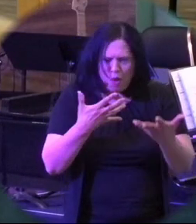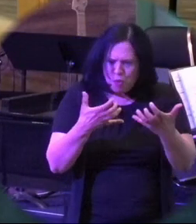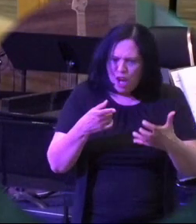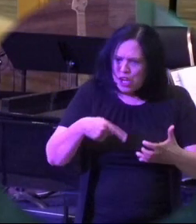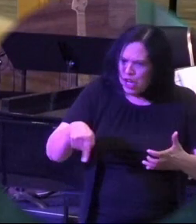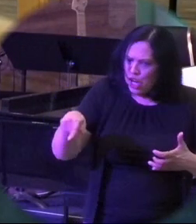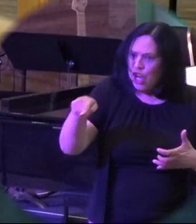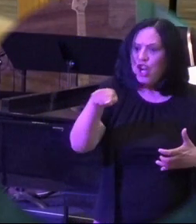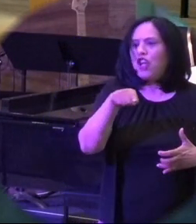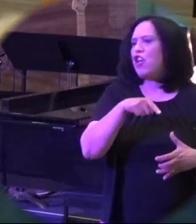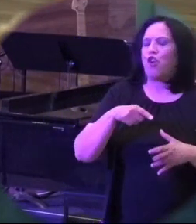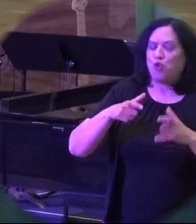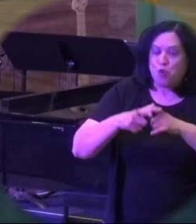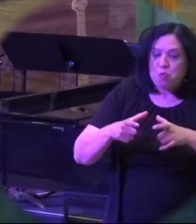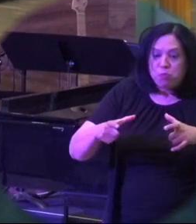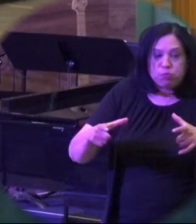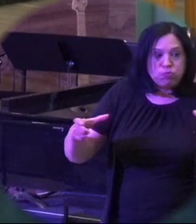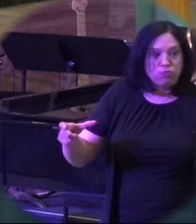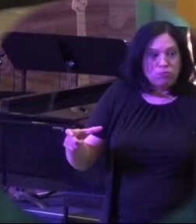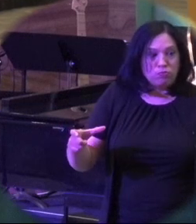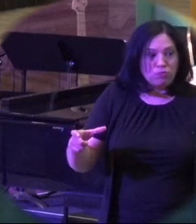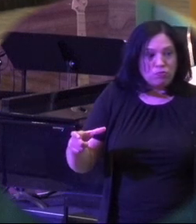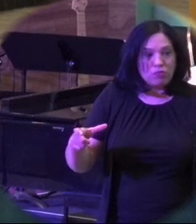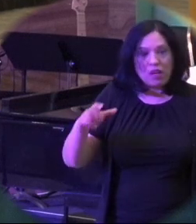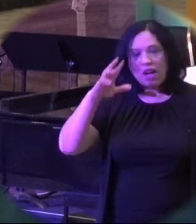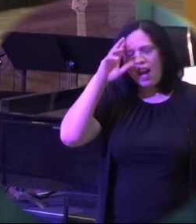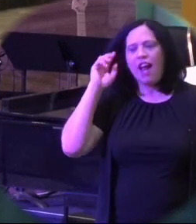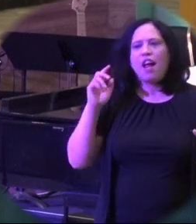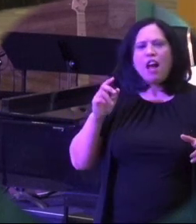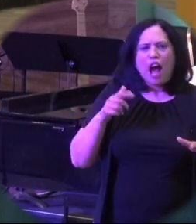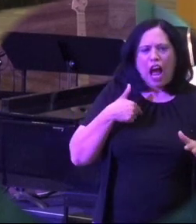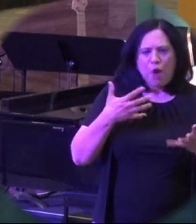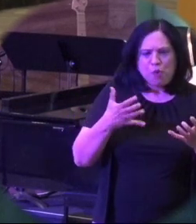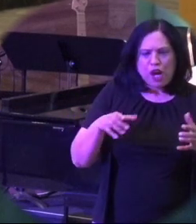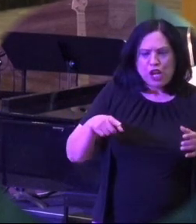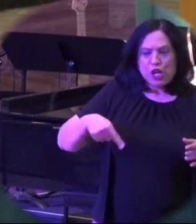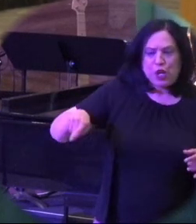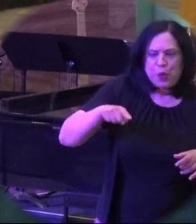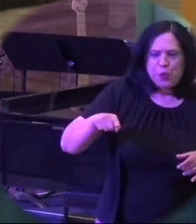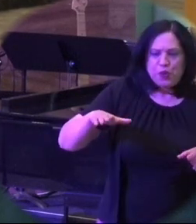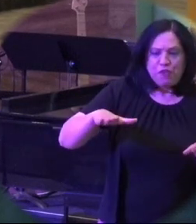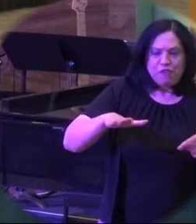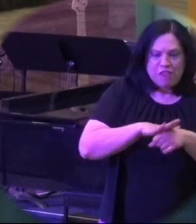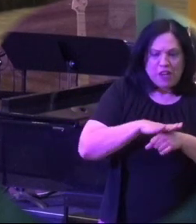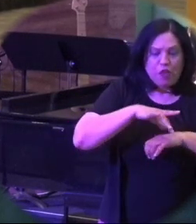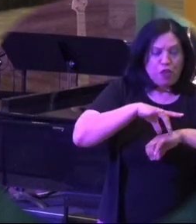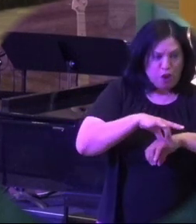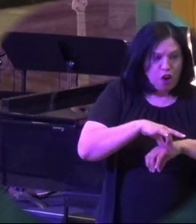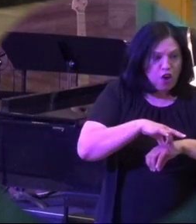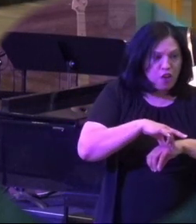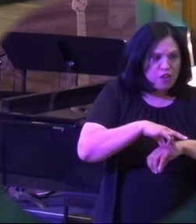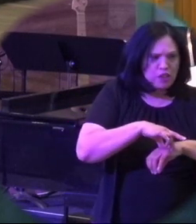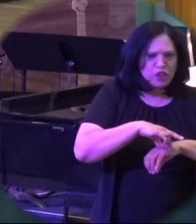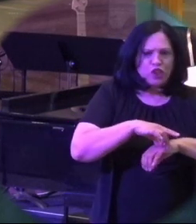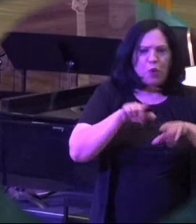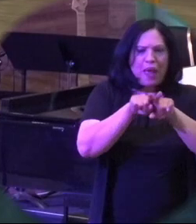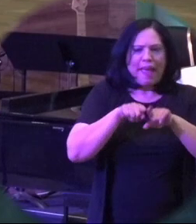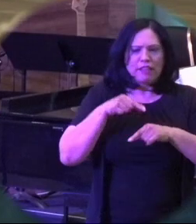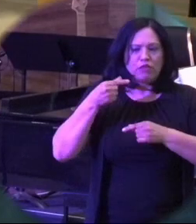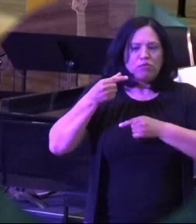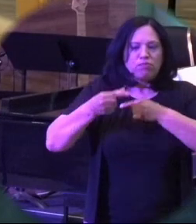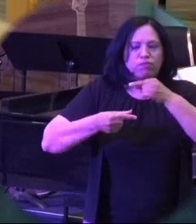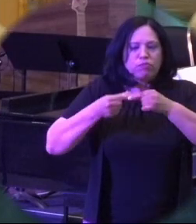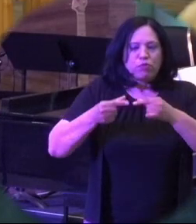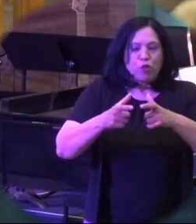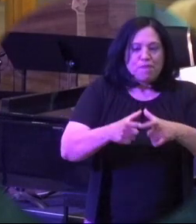fruitful and increase in number, and look what it says, I want you to fill the earth. In other words, as the generations grow,